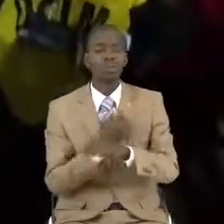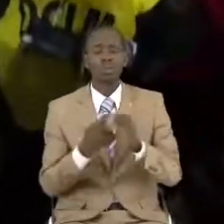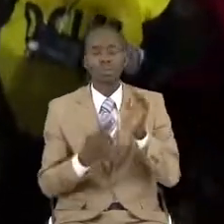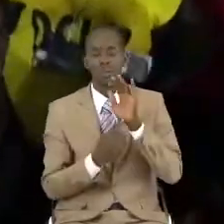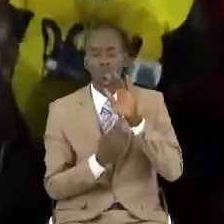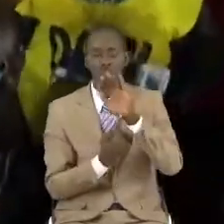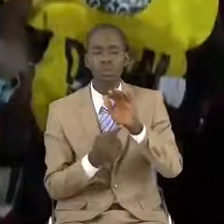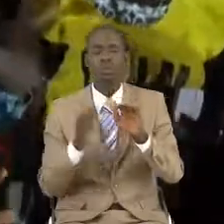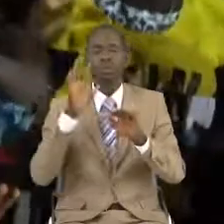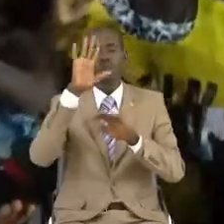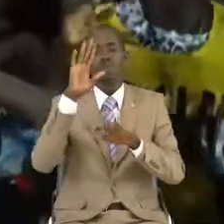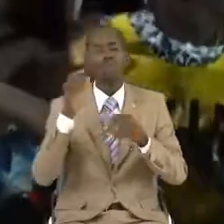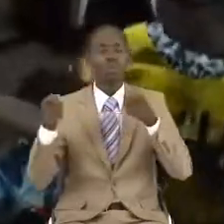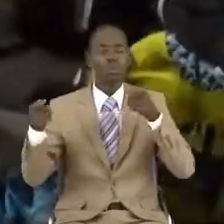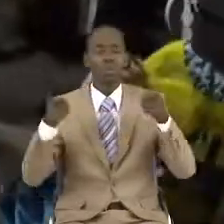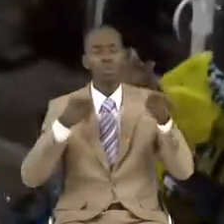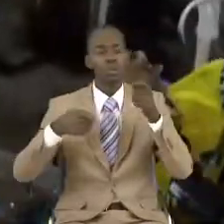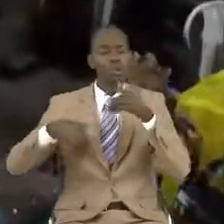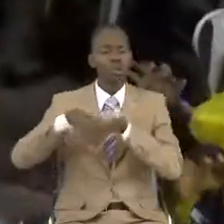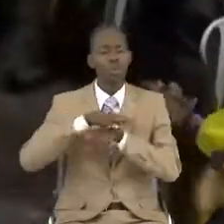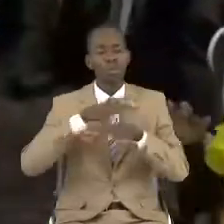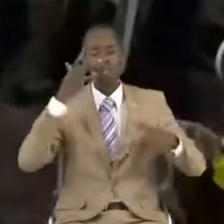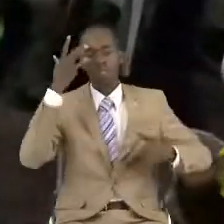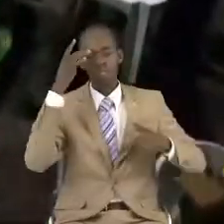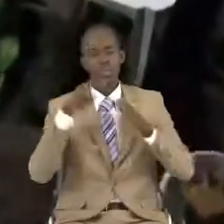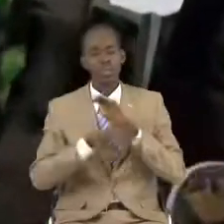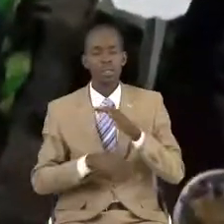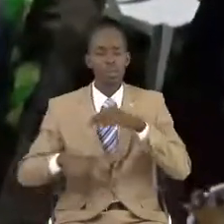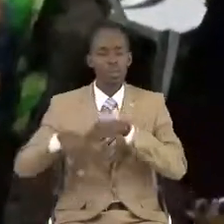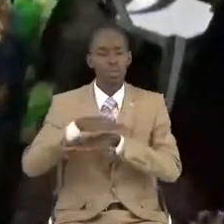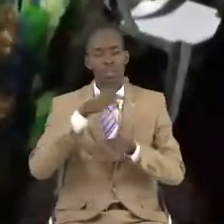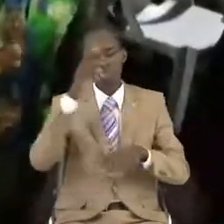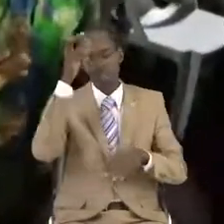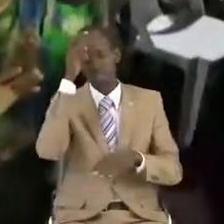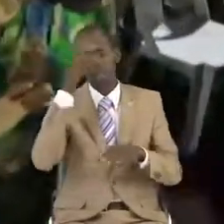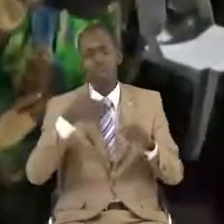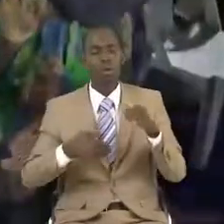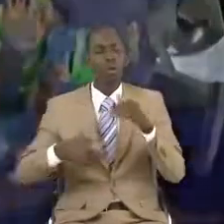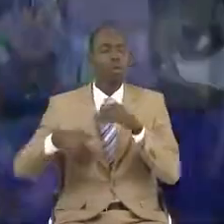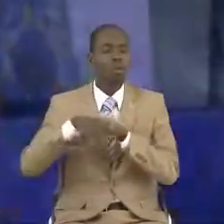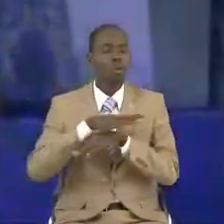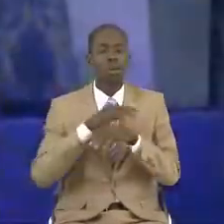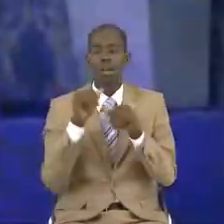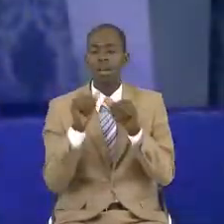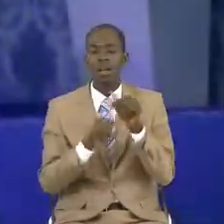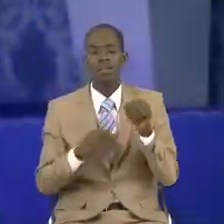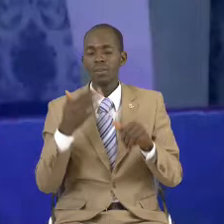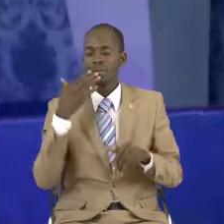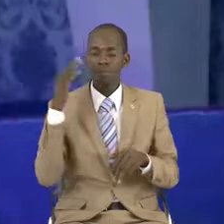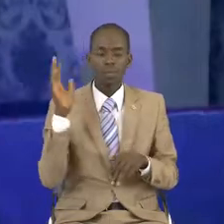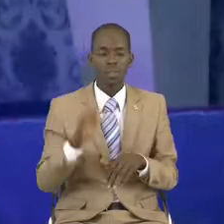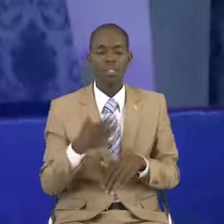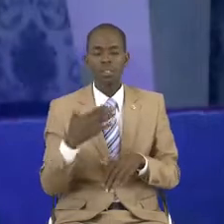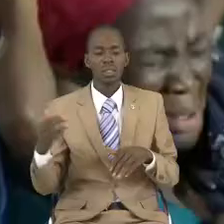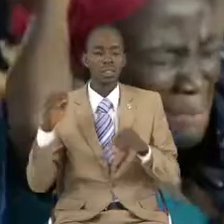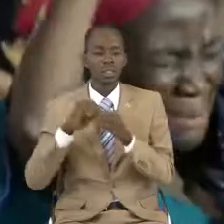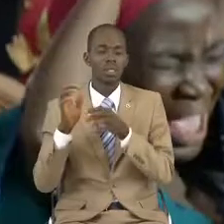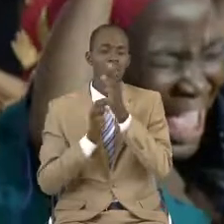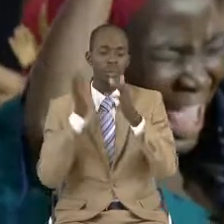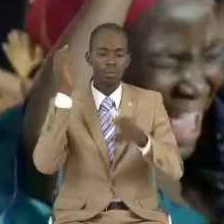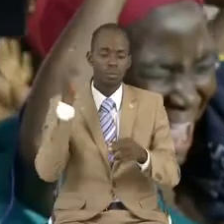dominion over sickness over satan over every evil thing in jesus